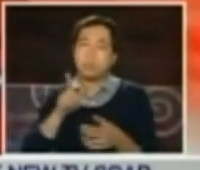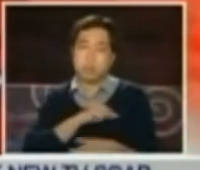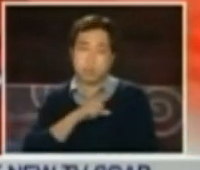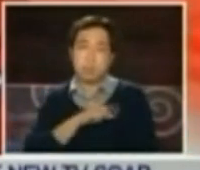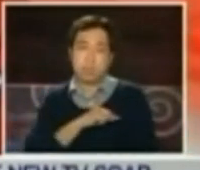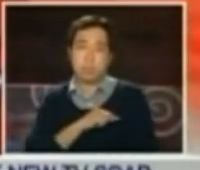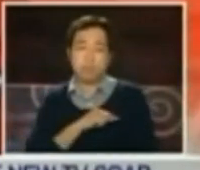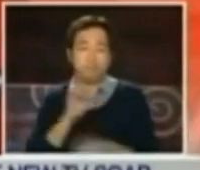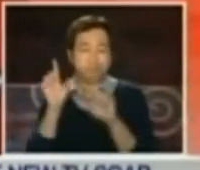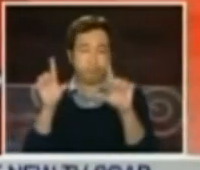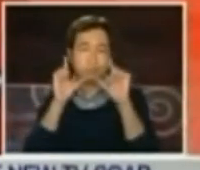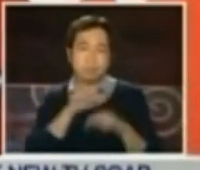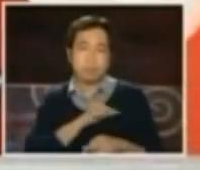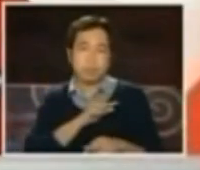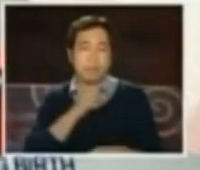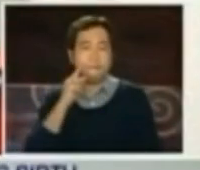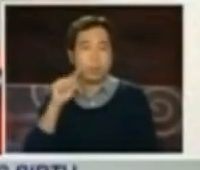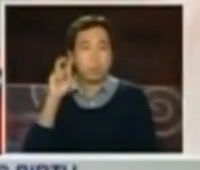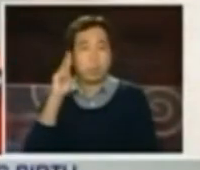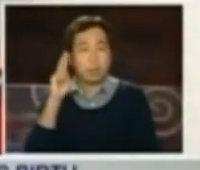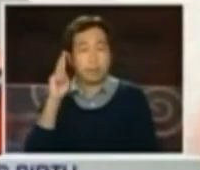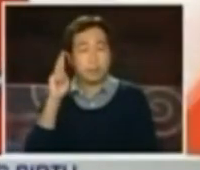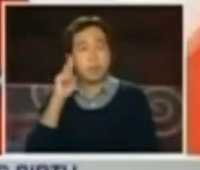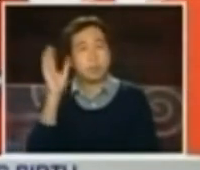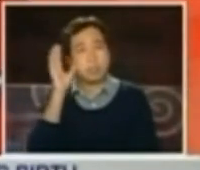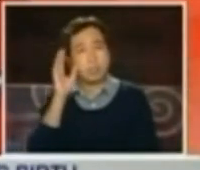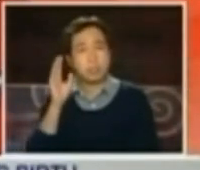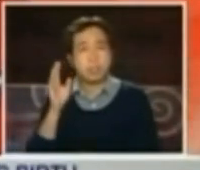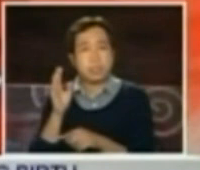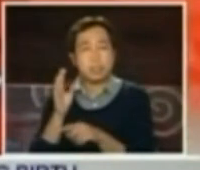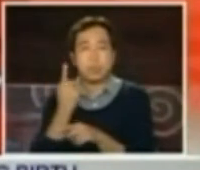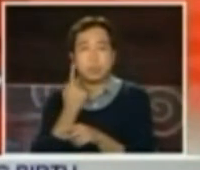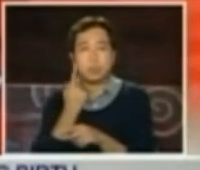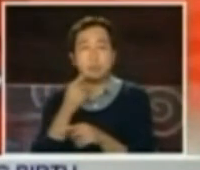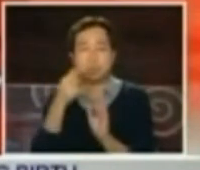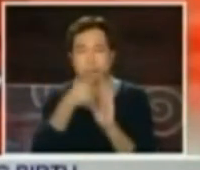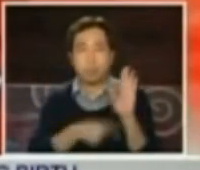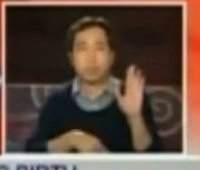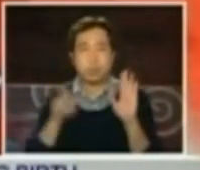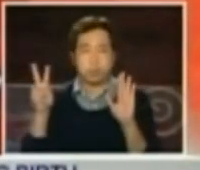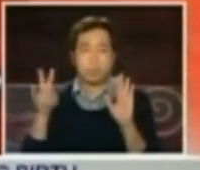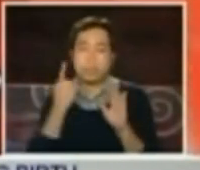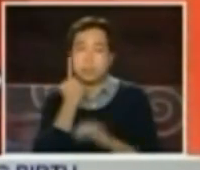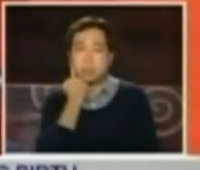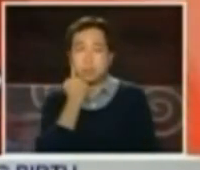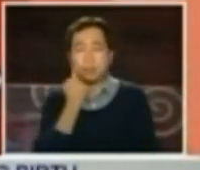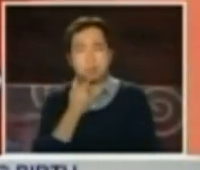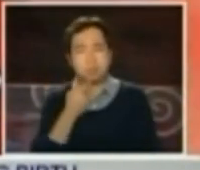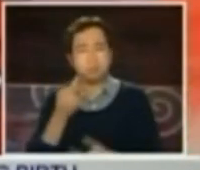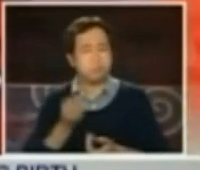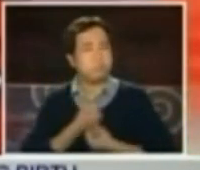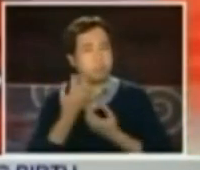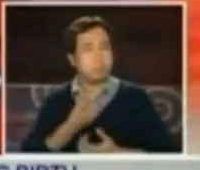Justice guilty of the charges. You've already said on Article 2. You've already said your piece, and